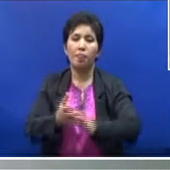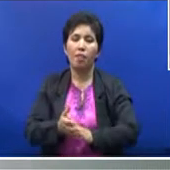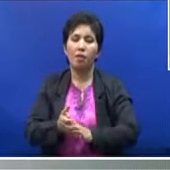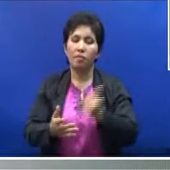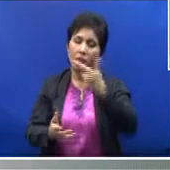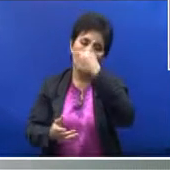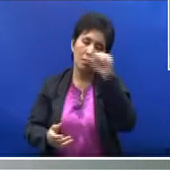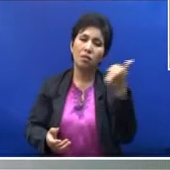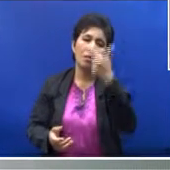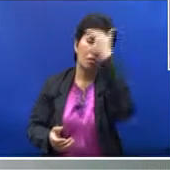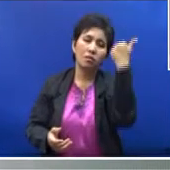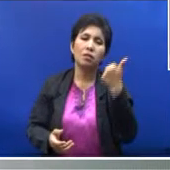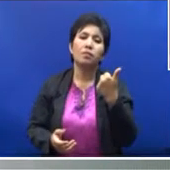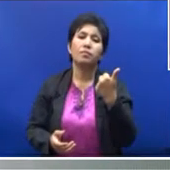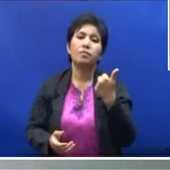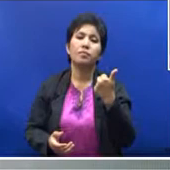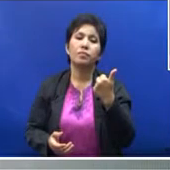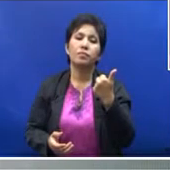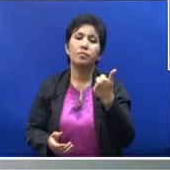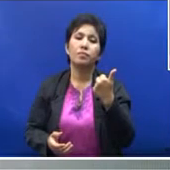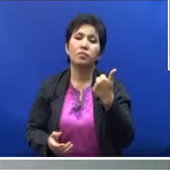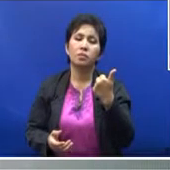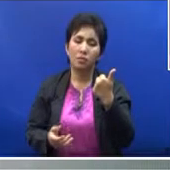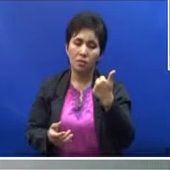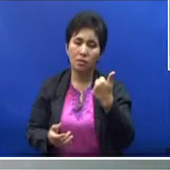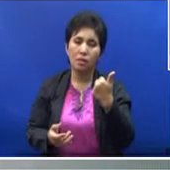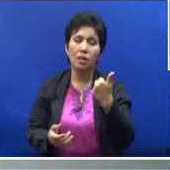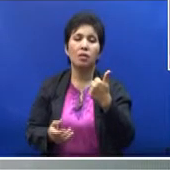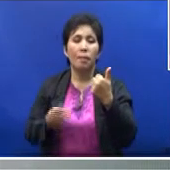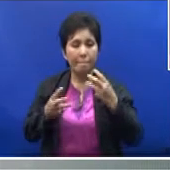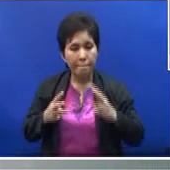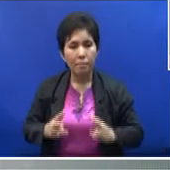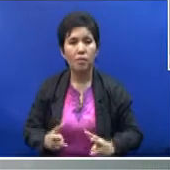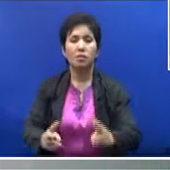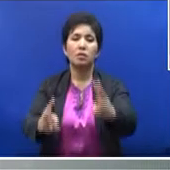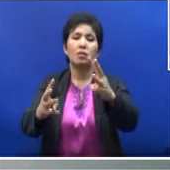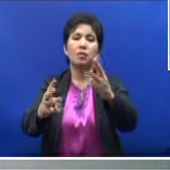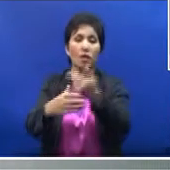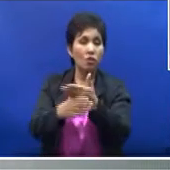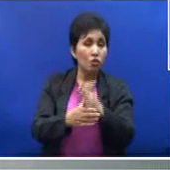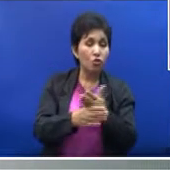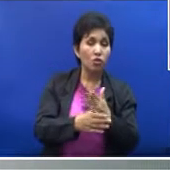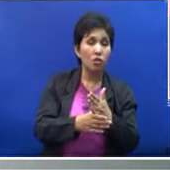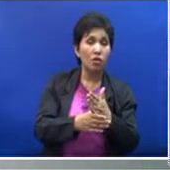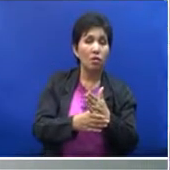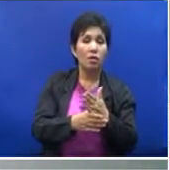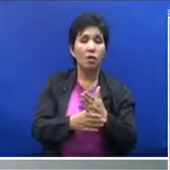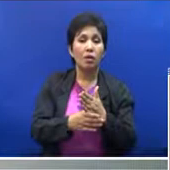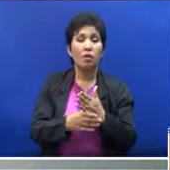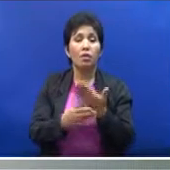reason, okay, kinship also provides a mechanism for distributions and sharing of wealth and